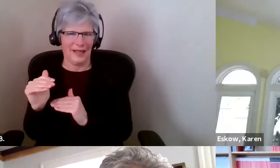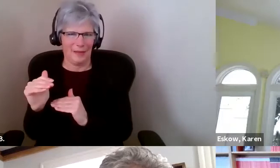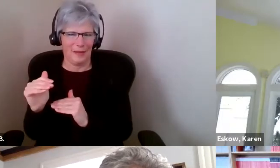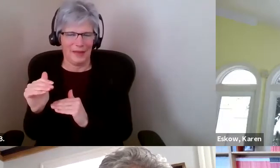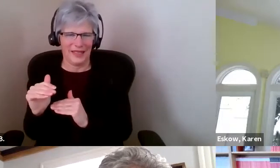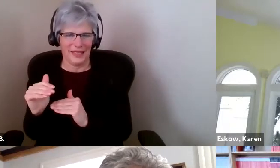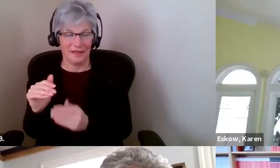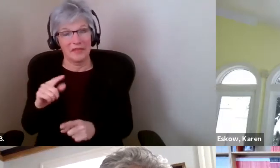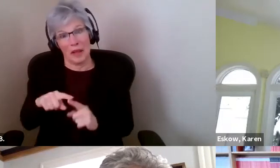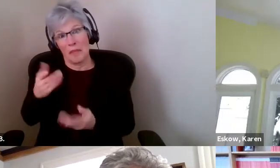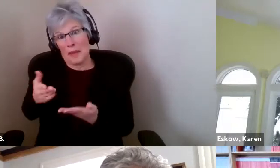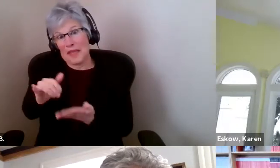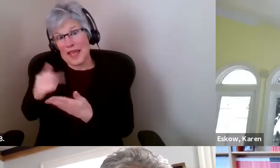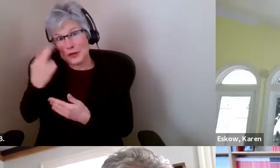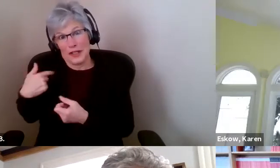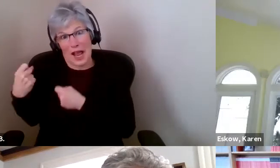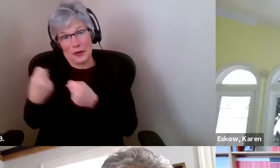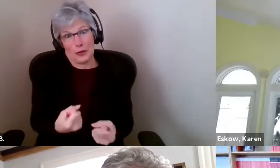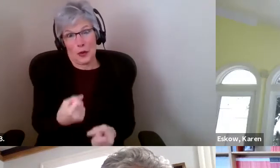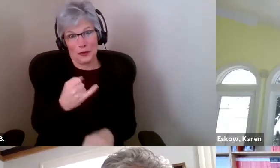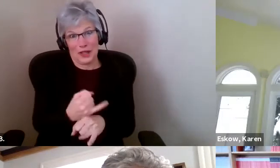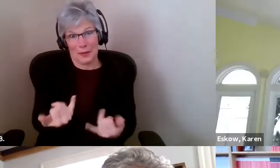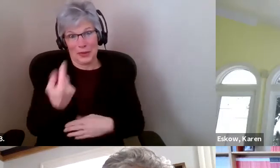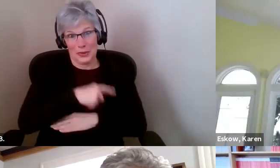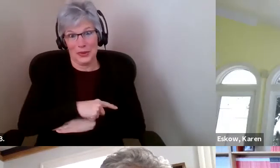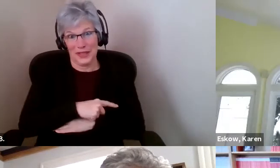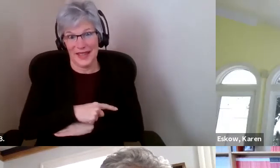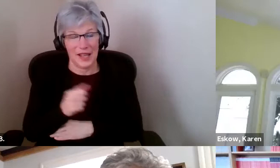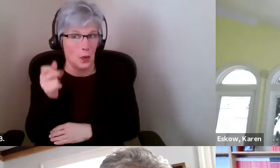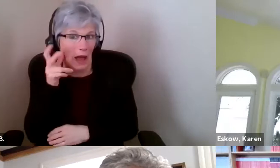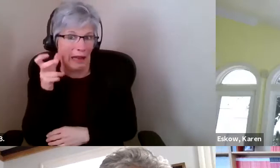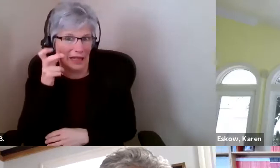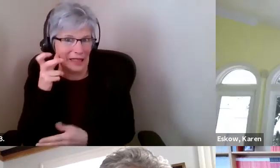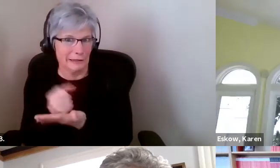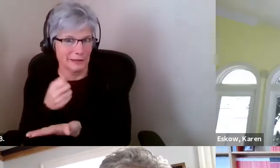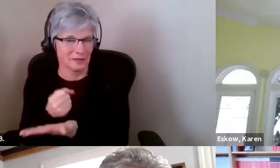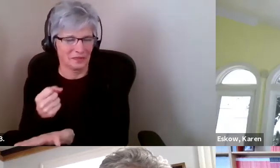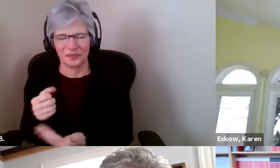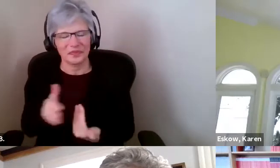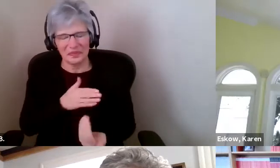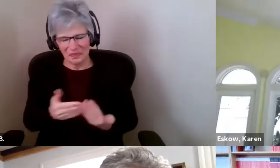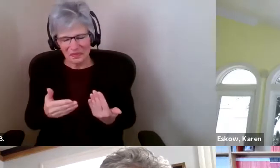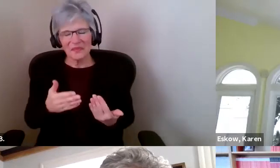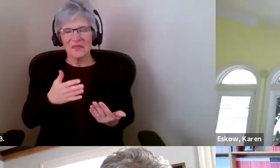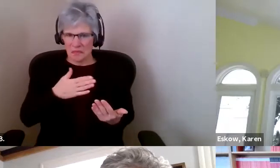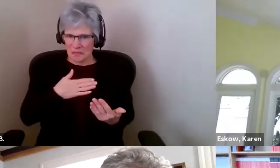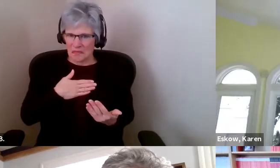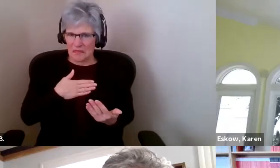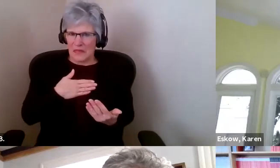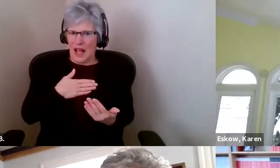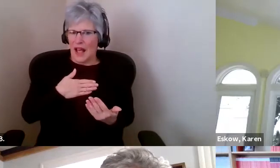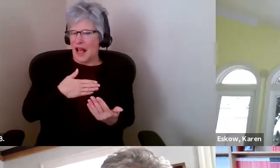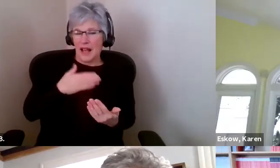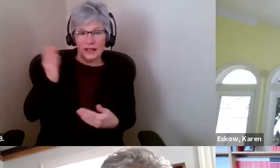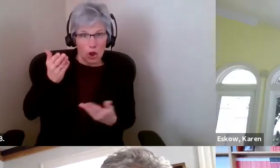campus today as well. All right, that's all I wanted to say. And it's now time for your questions. So I'm going to, for the